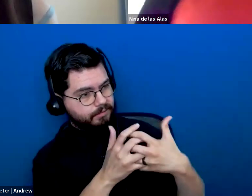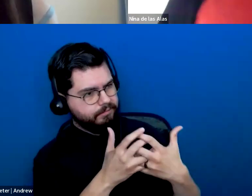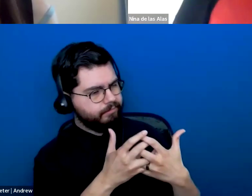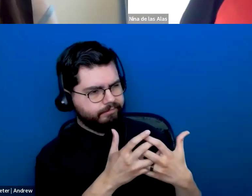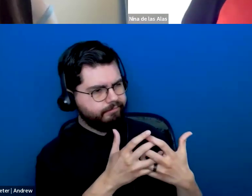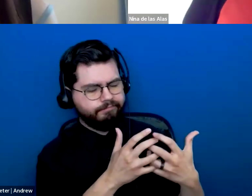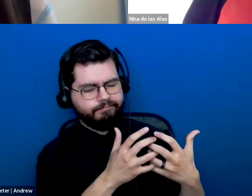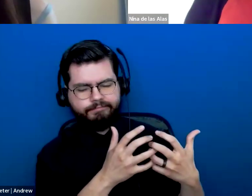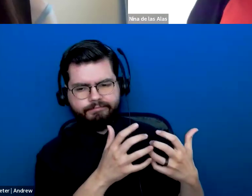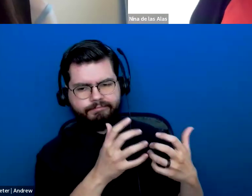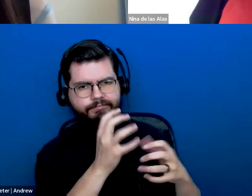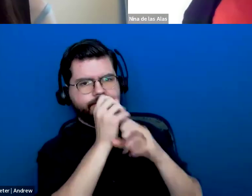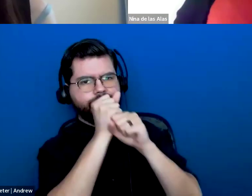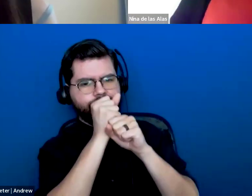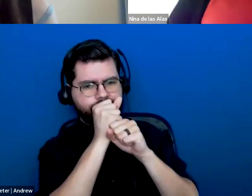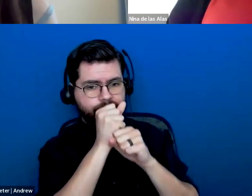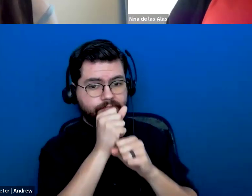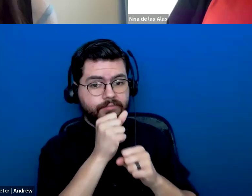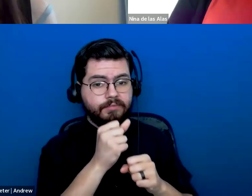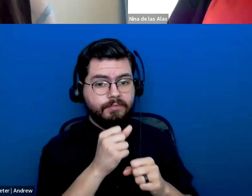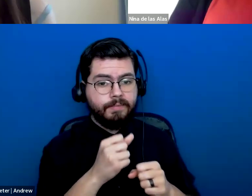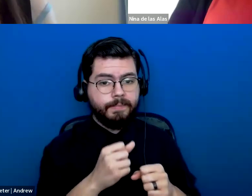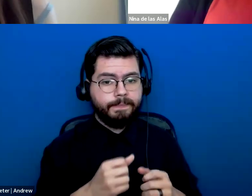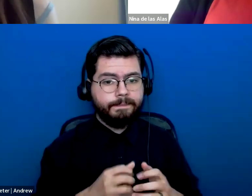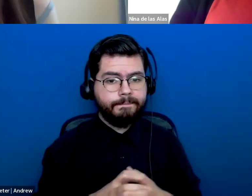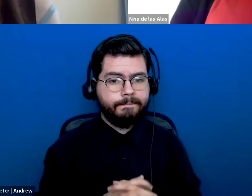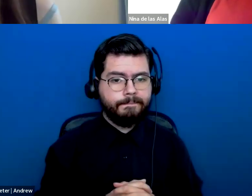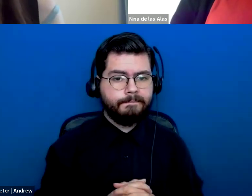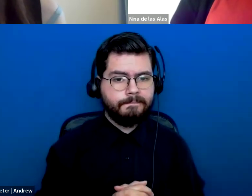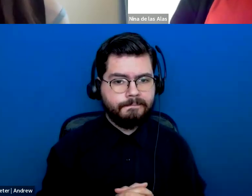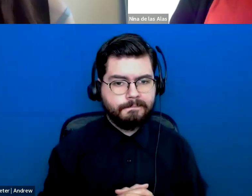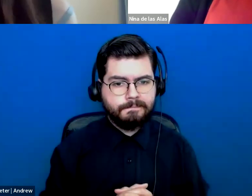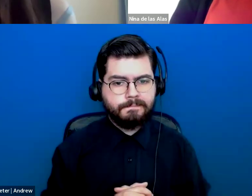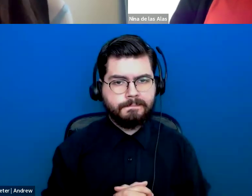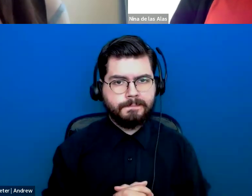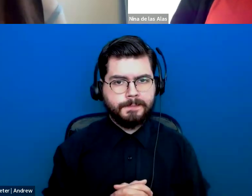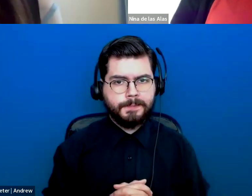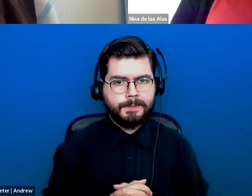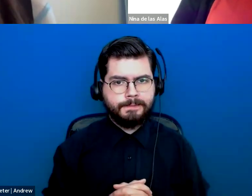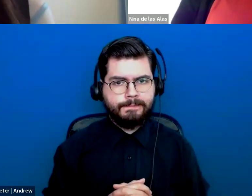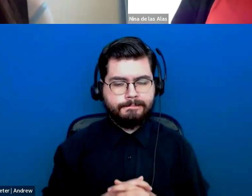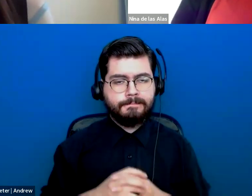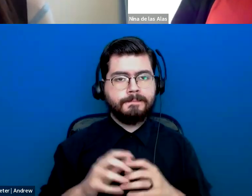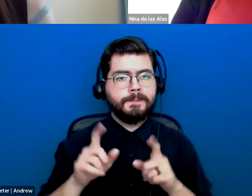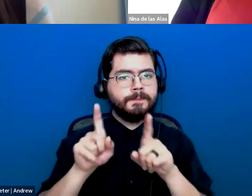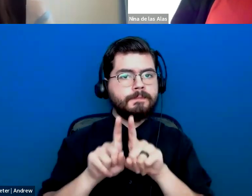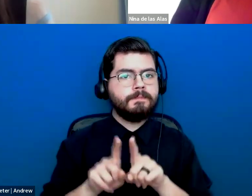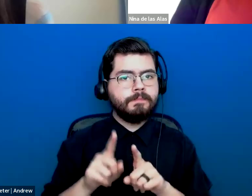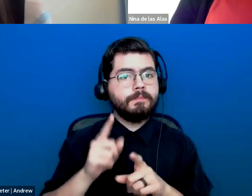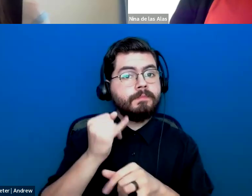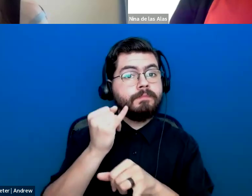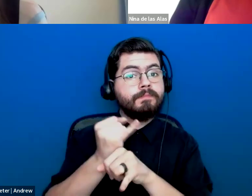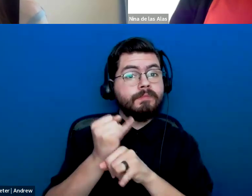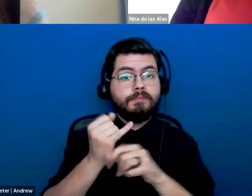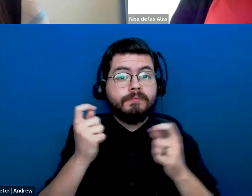best and lead to stronger feelings of imposter syndrome. And also, campus often celebrates first